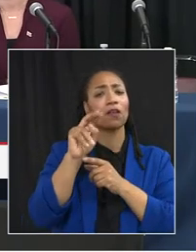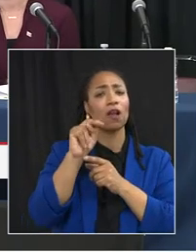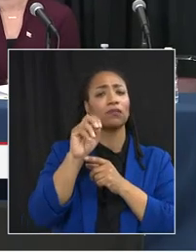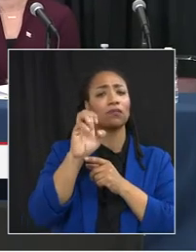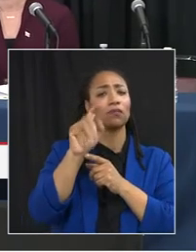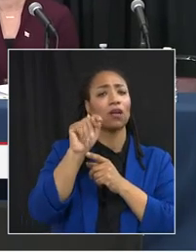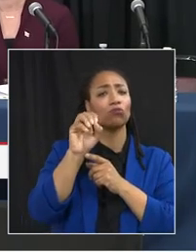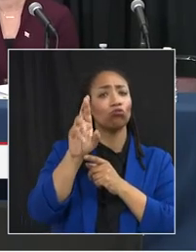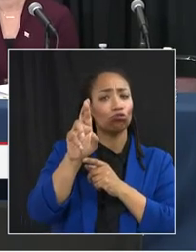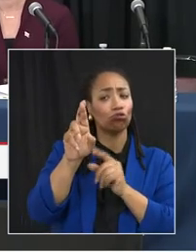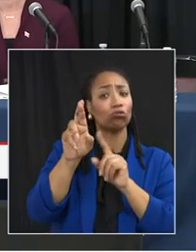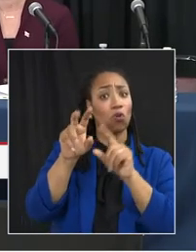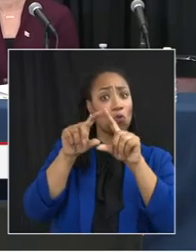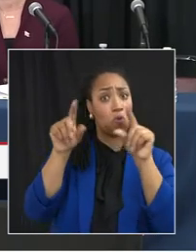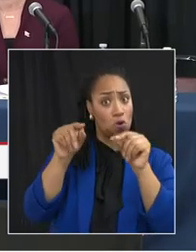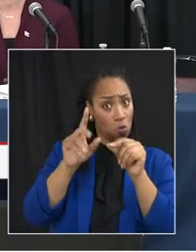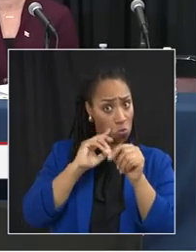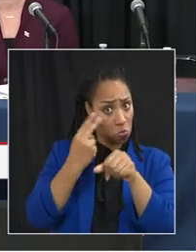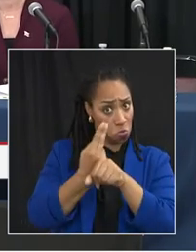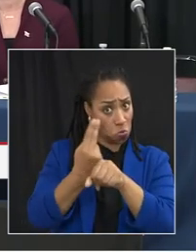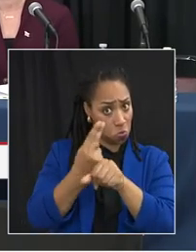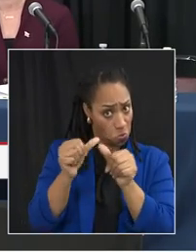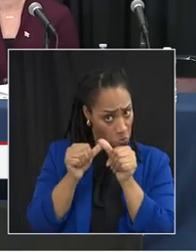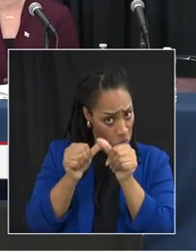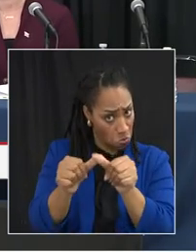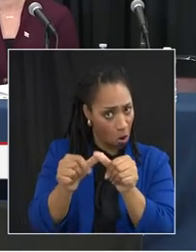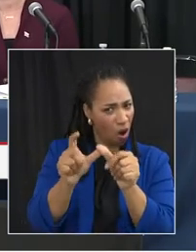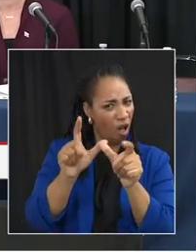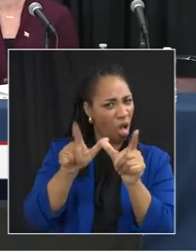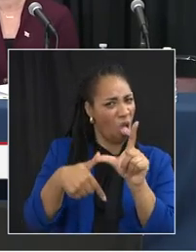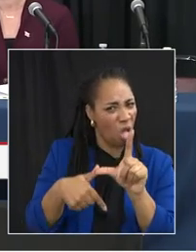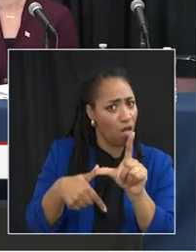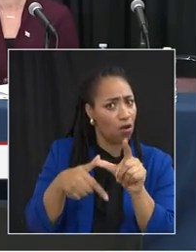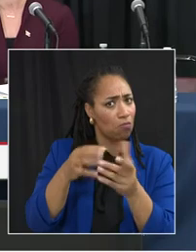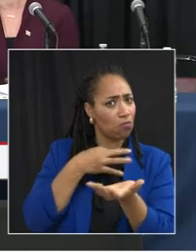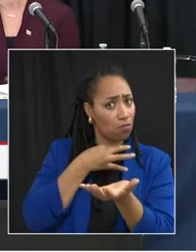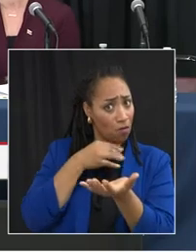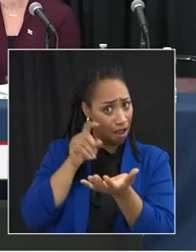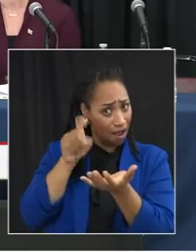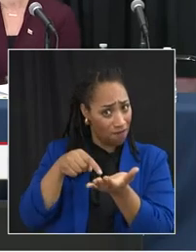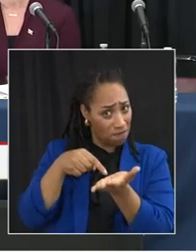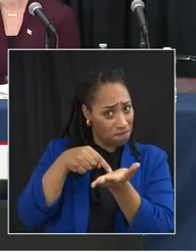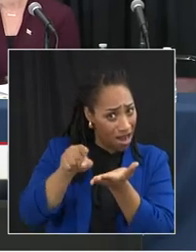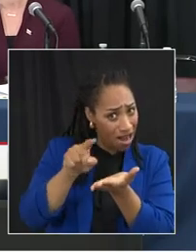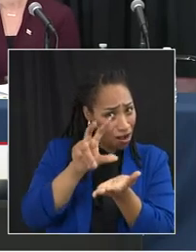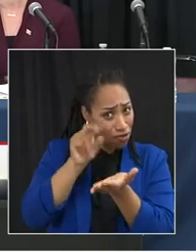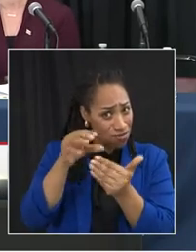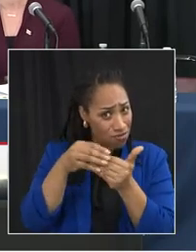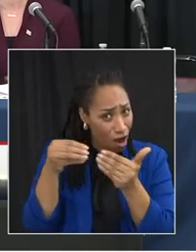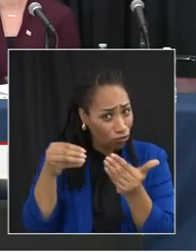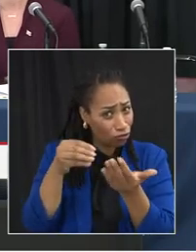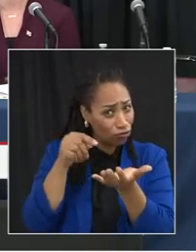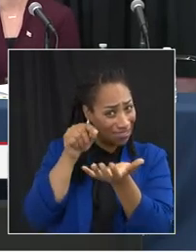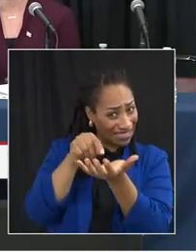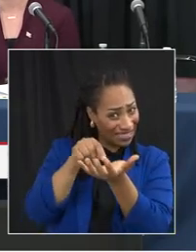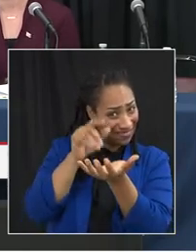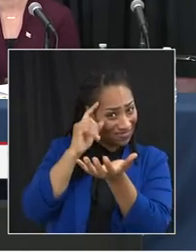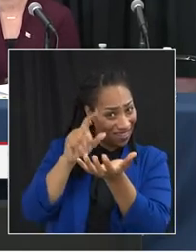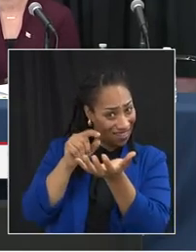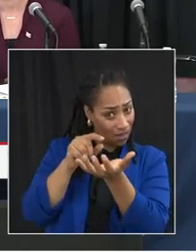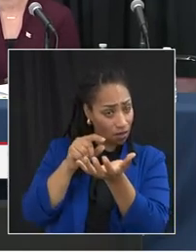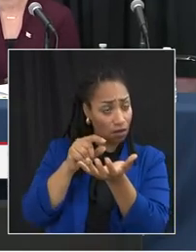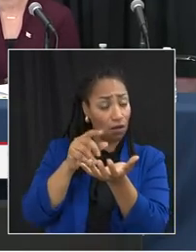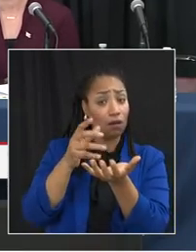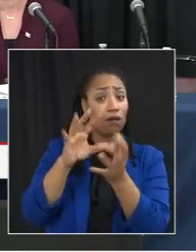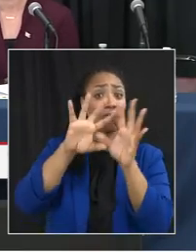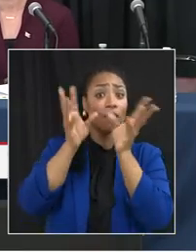to pay $30-some for the $100 transportation. Connect a card. The question is about Connect a Card. Sharon?